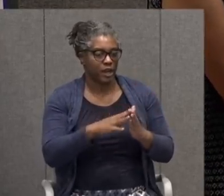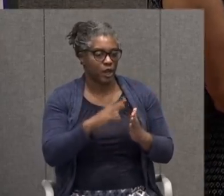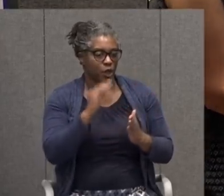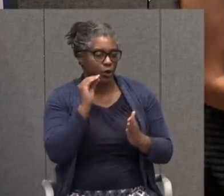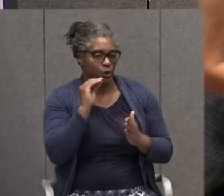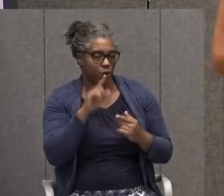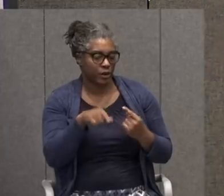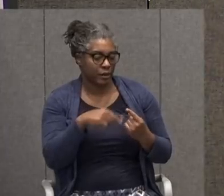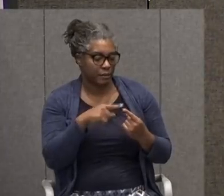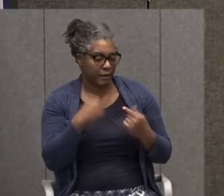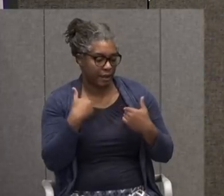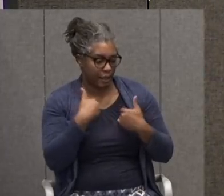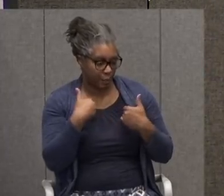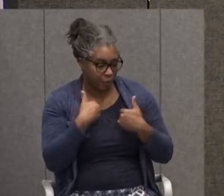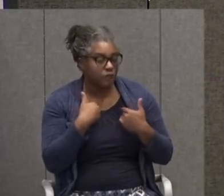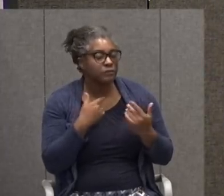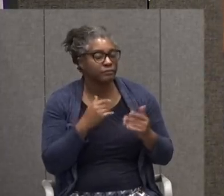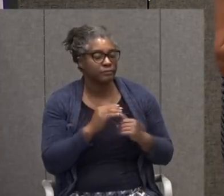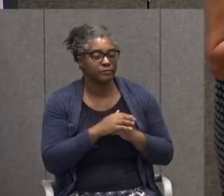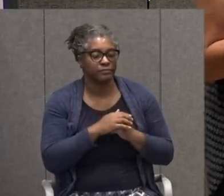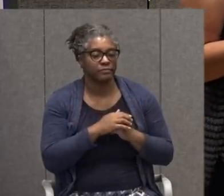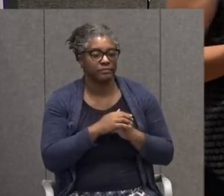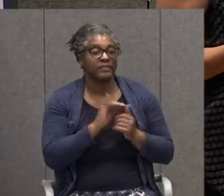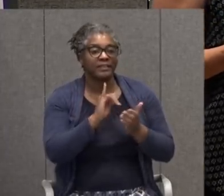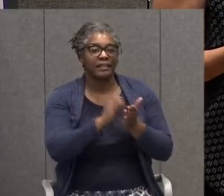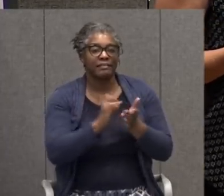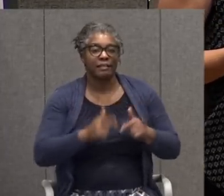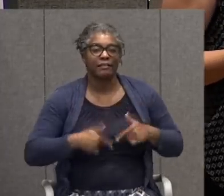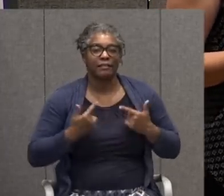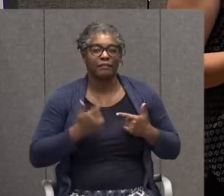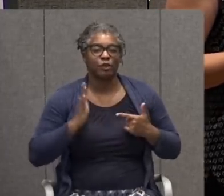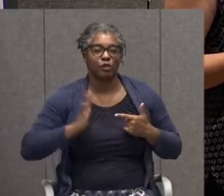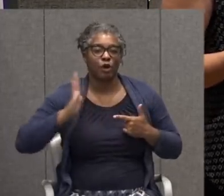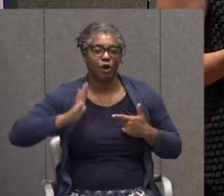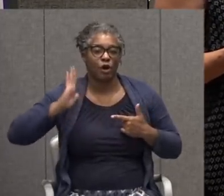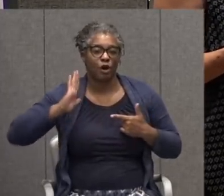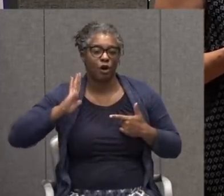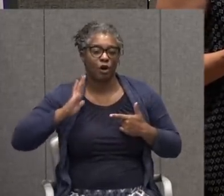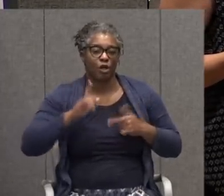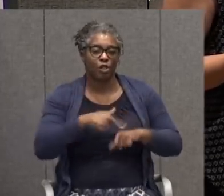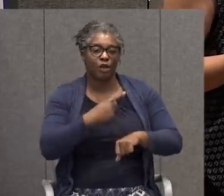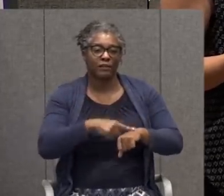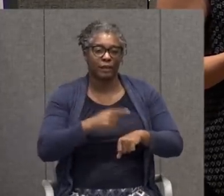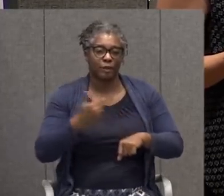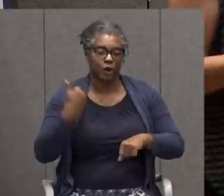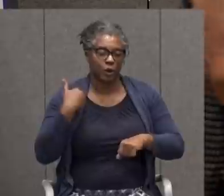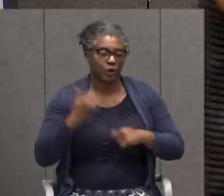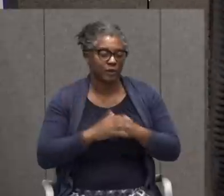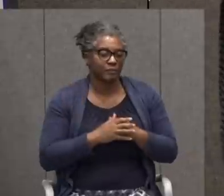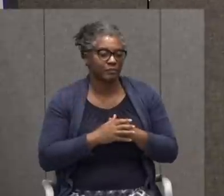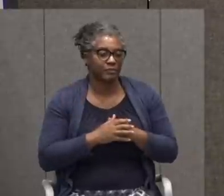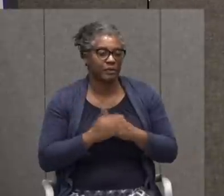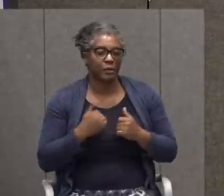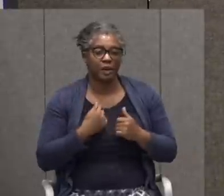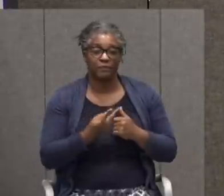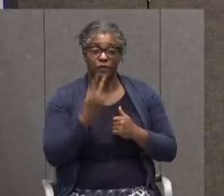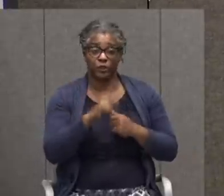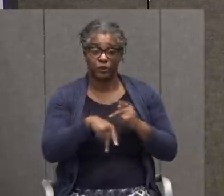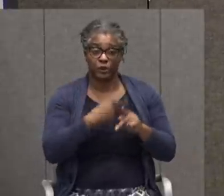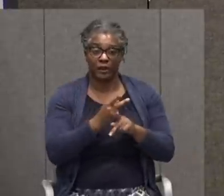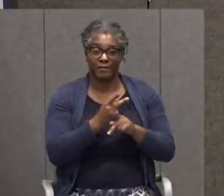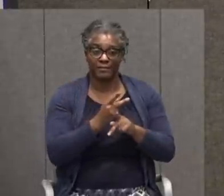animals that lived a long time ago. There are two types of fossils, trace